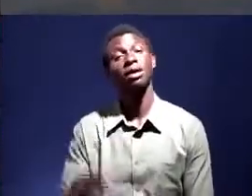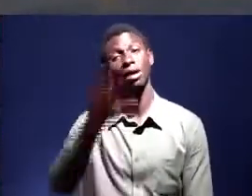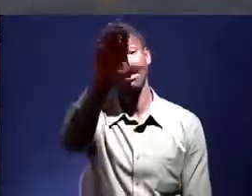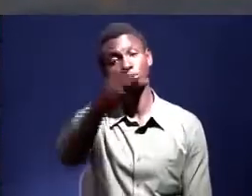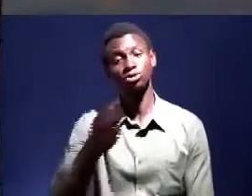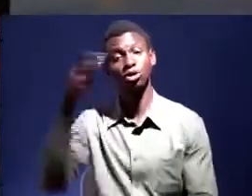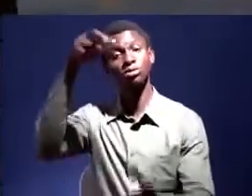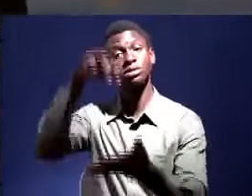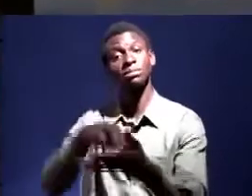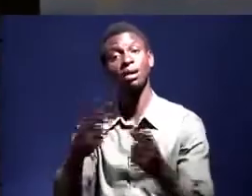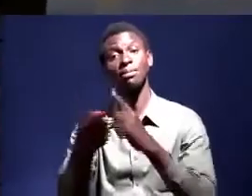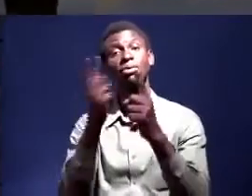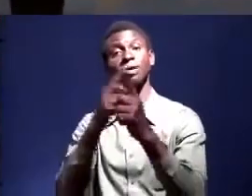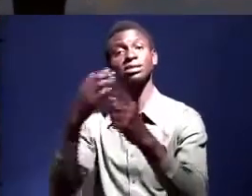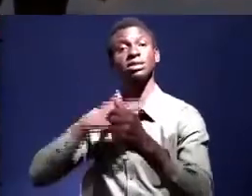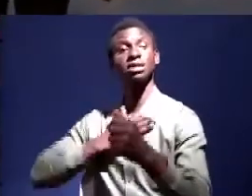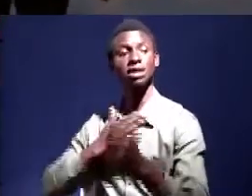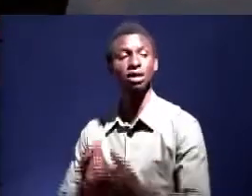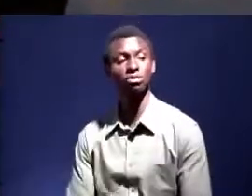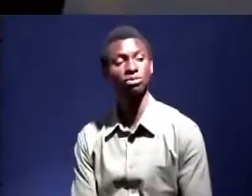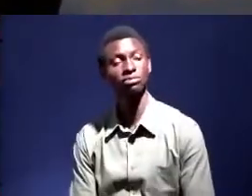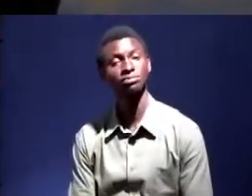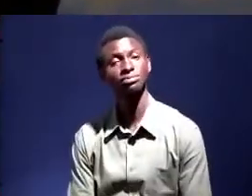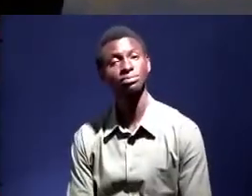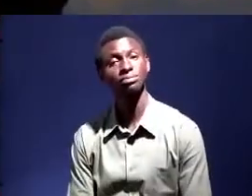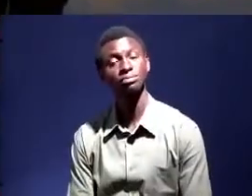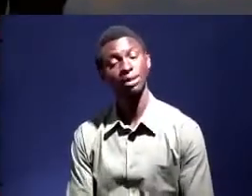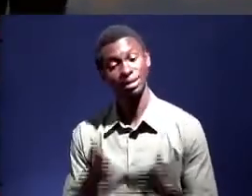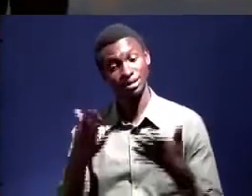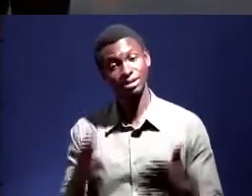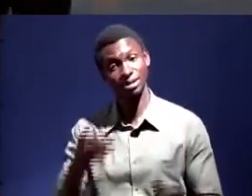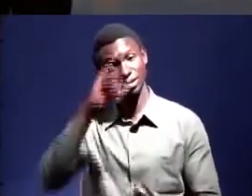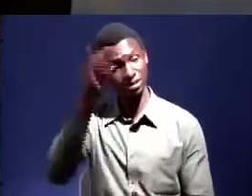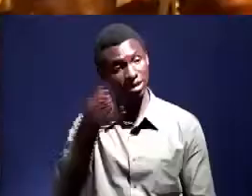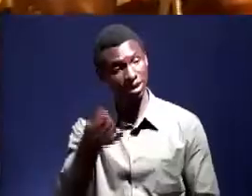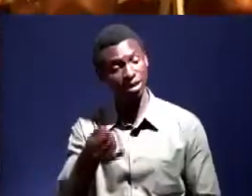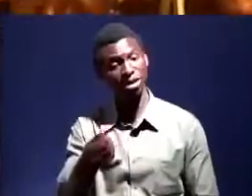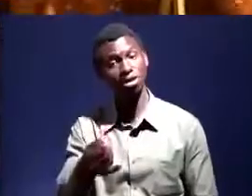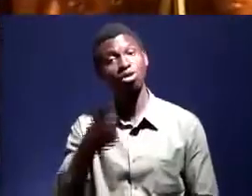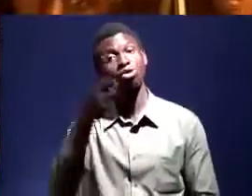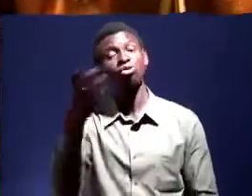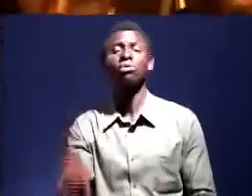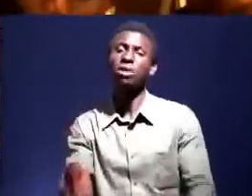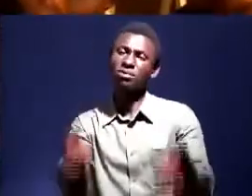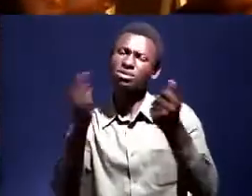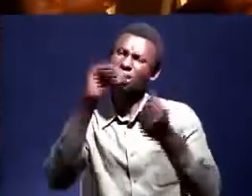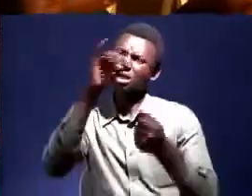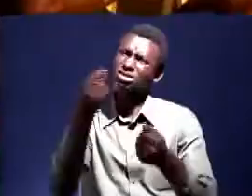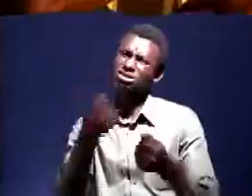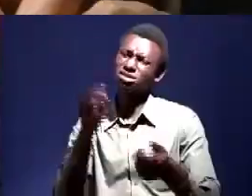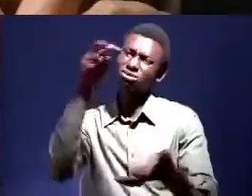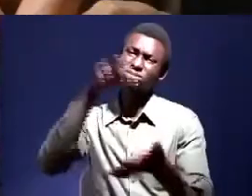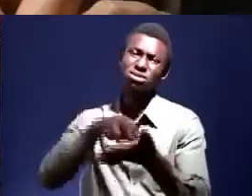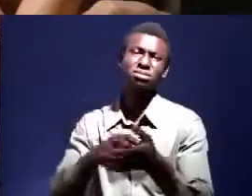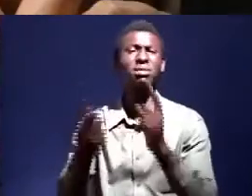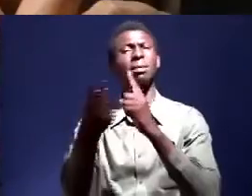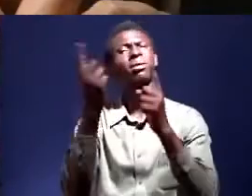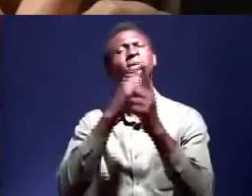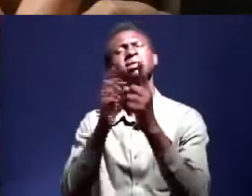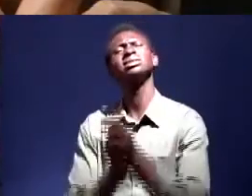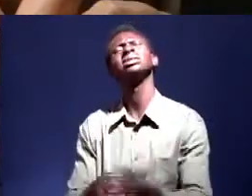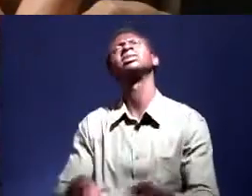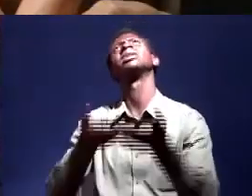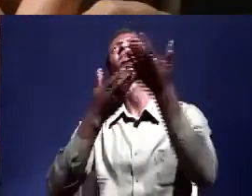usimame kwa ajili yangu. Now how do we take a stand for Jesus? Sasa je, tunawezaje kusimama kwa ajili ya Yesu? What is the symbol that we're